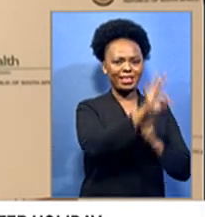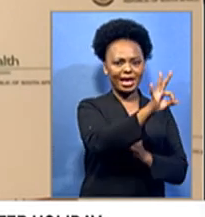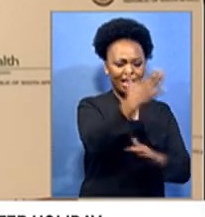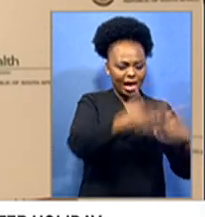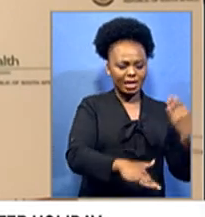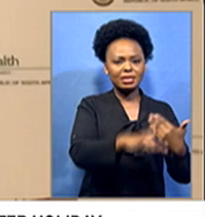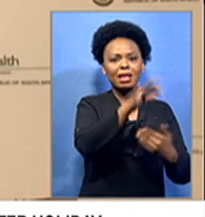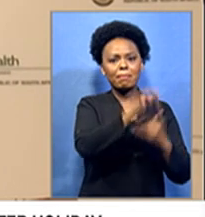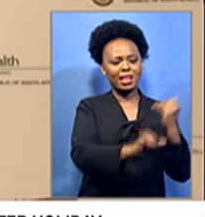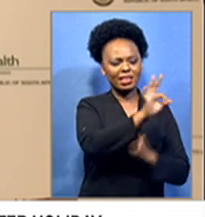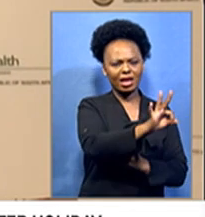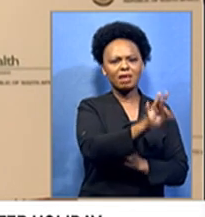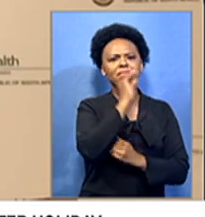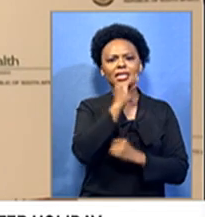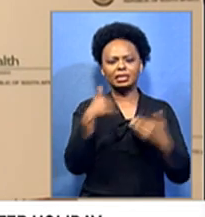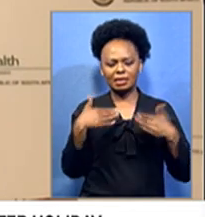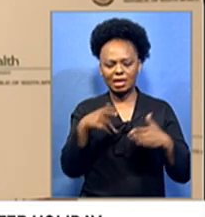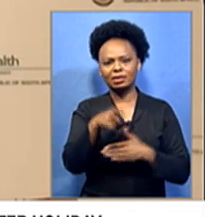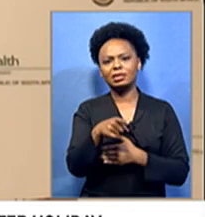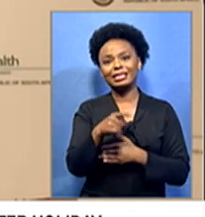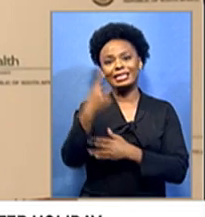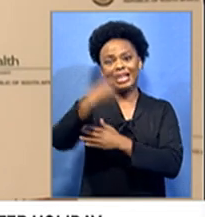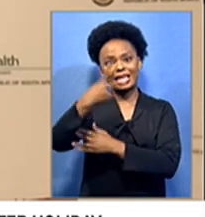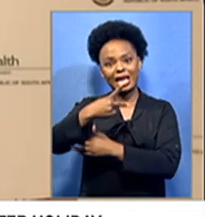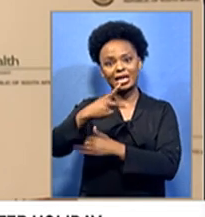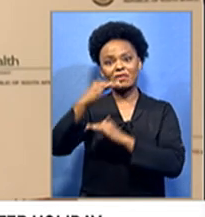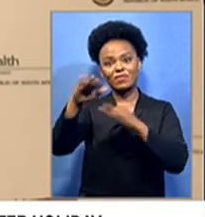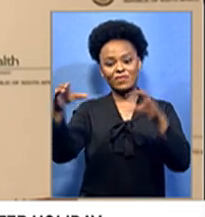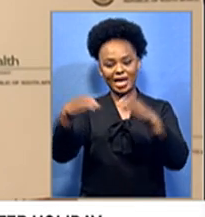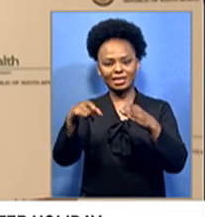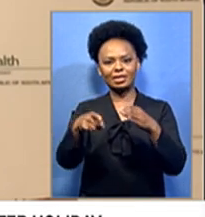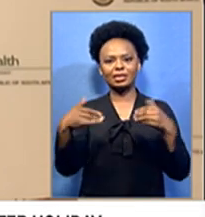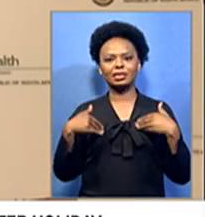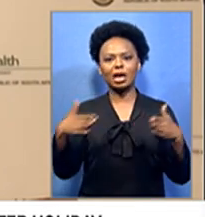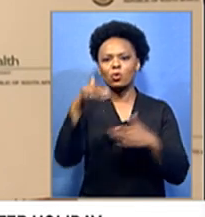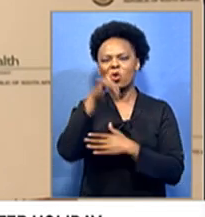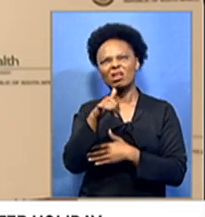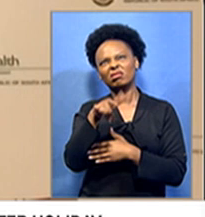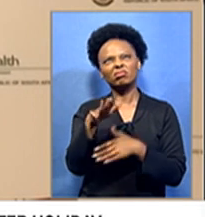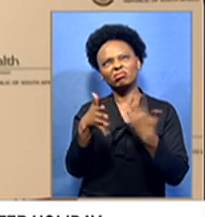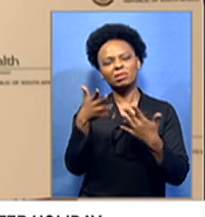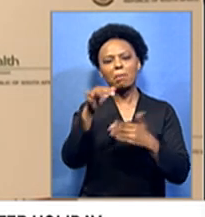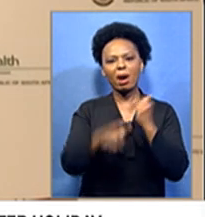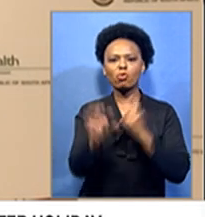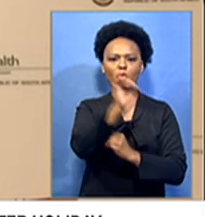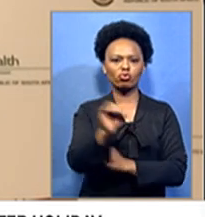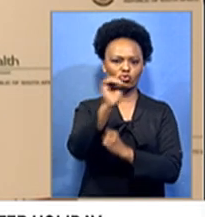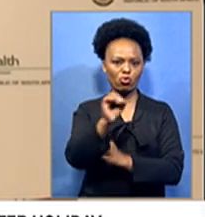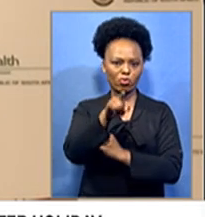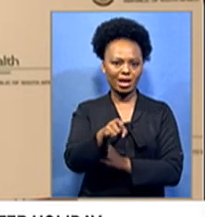beginning of May. And then the second phase will start from then till the beginning of October. And then the third phase will start